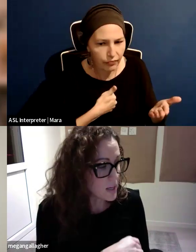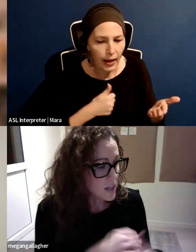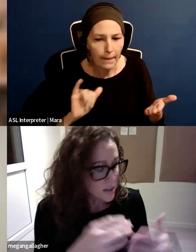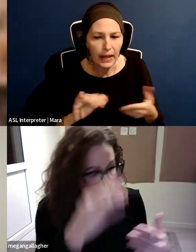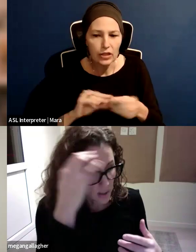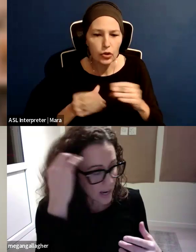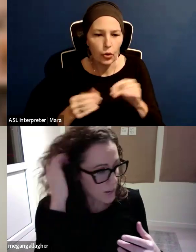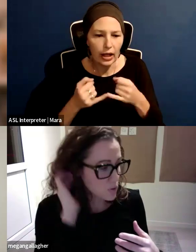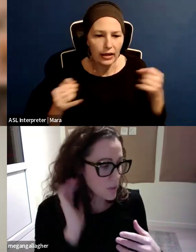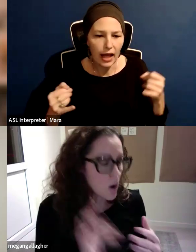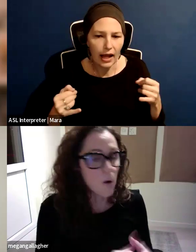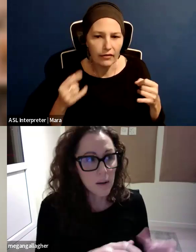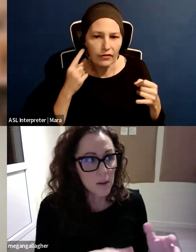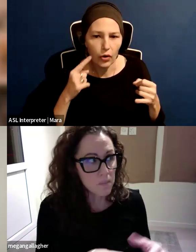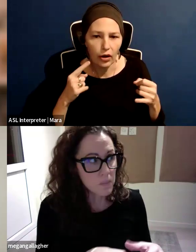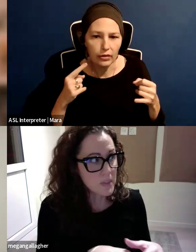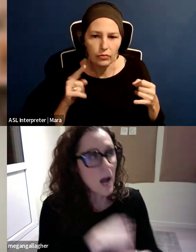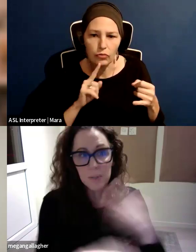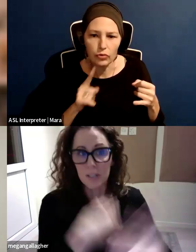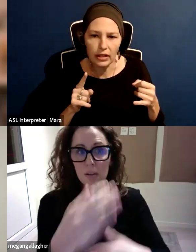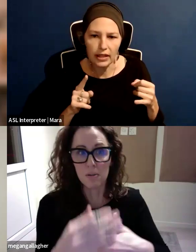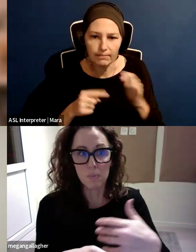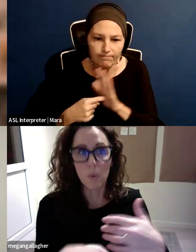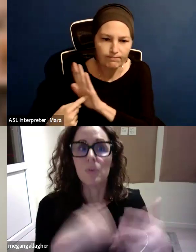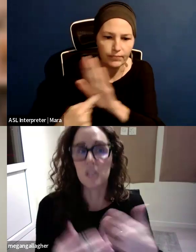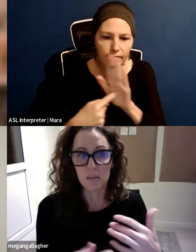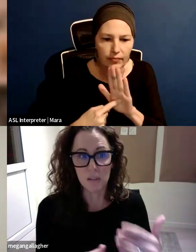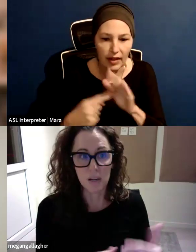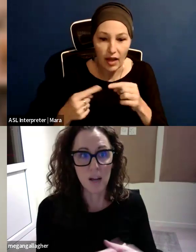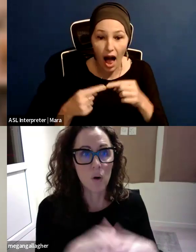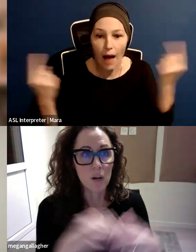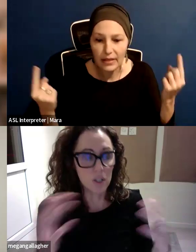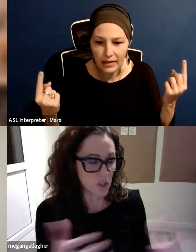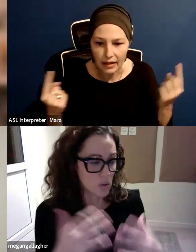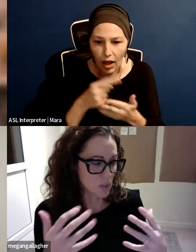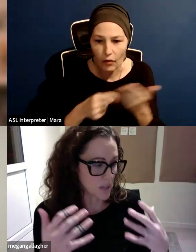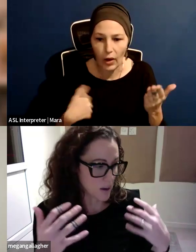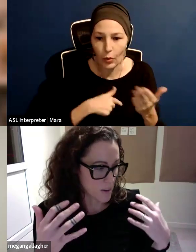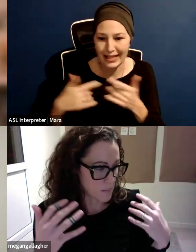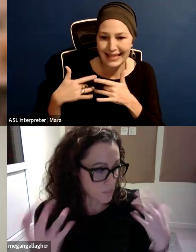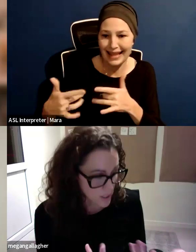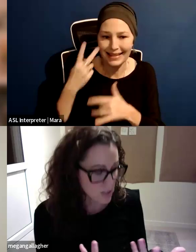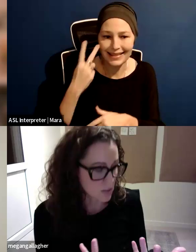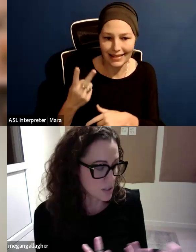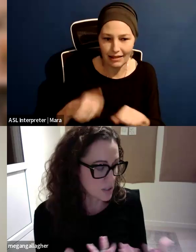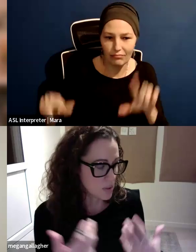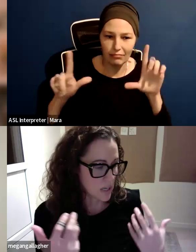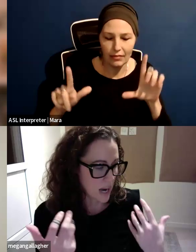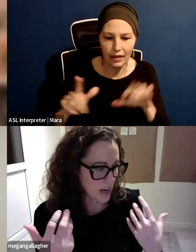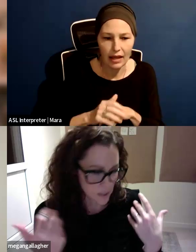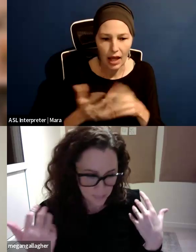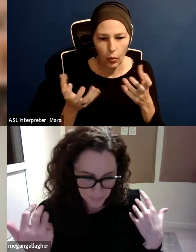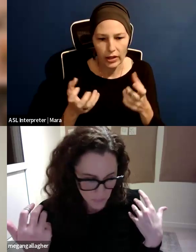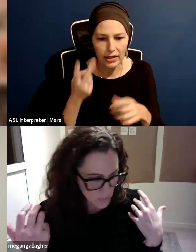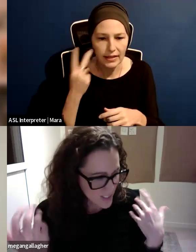of capturing, the opposite of what we've seen, and wanting to show somebody embrace their